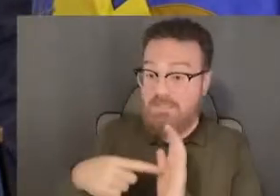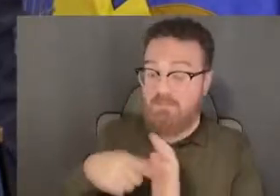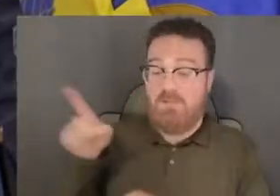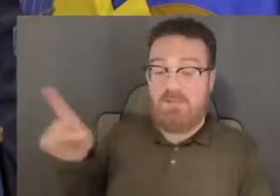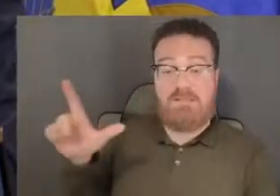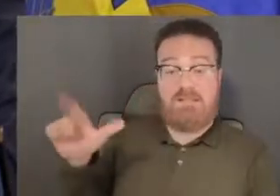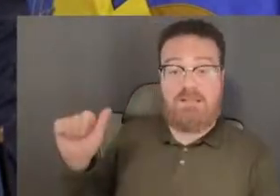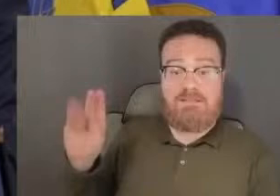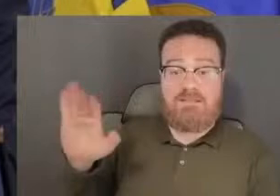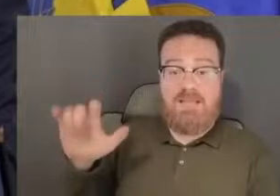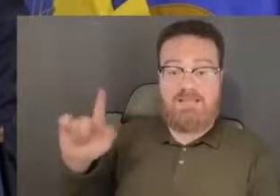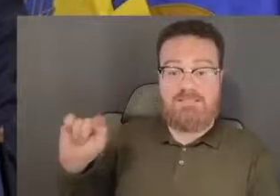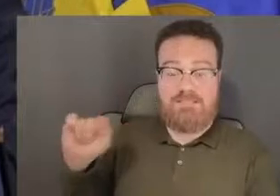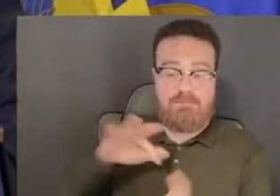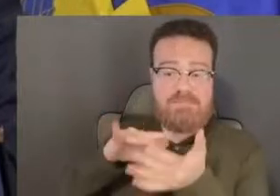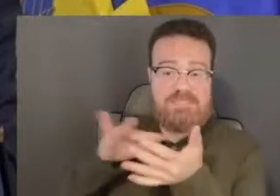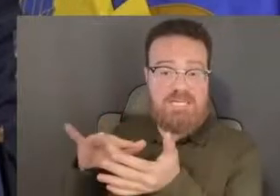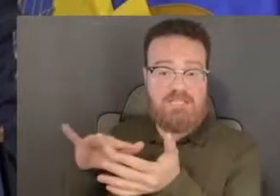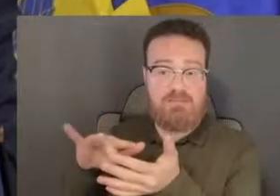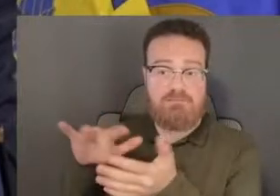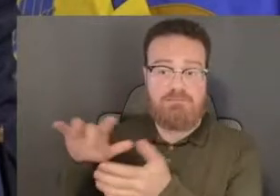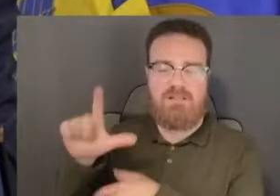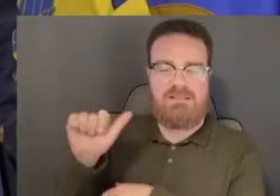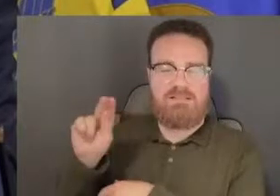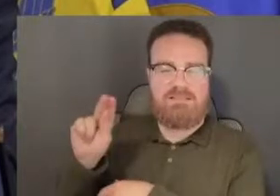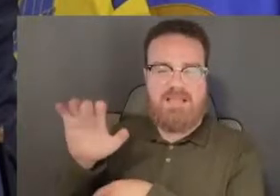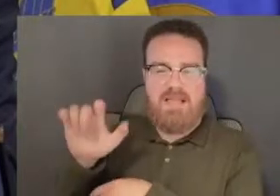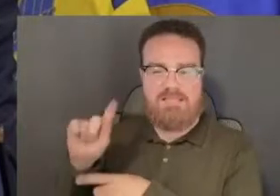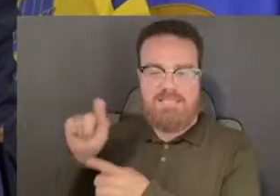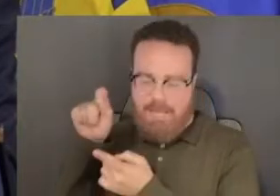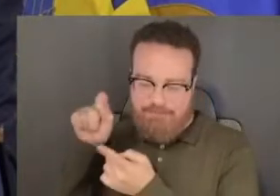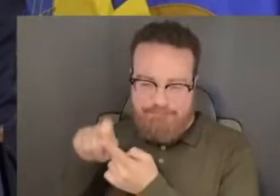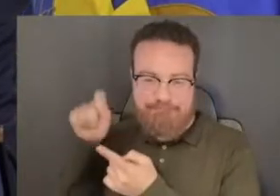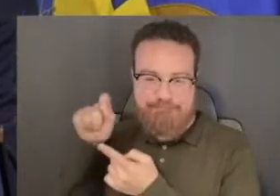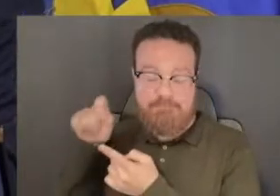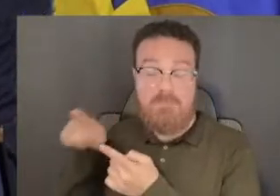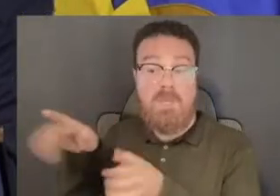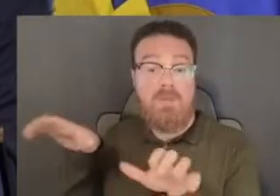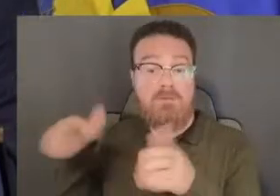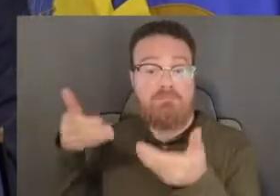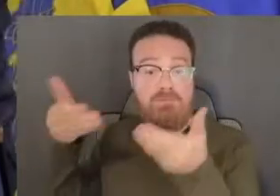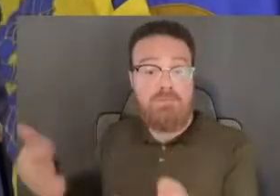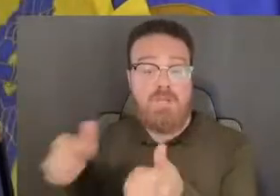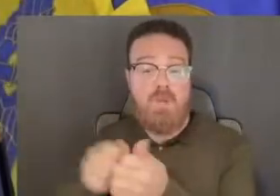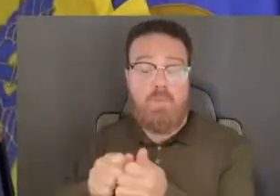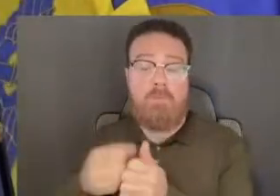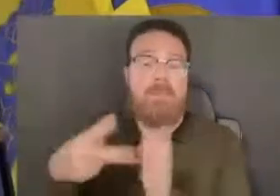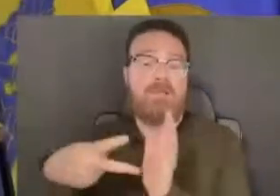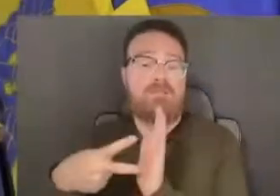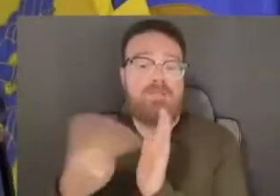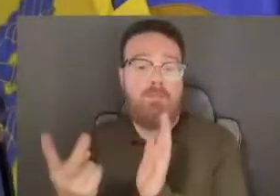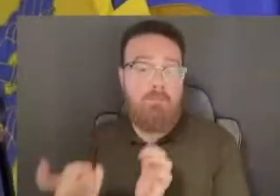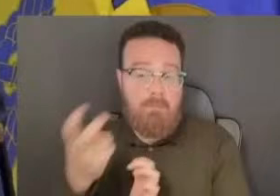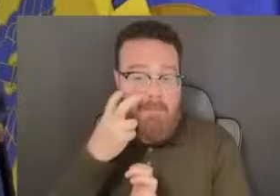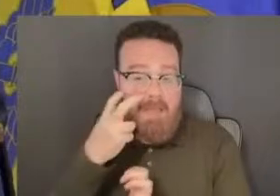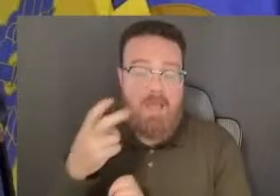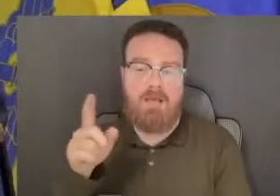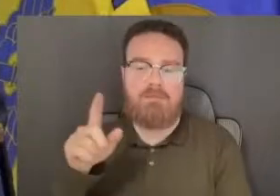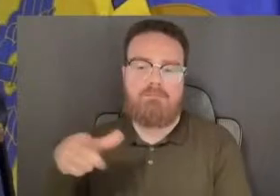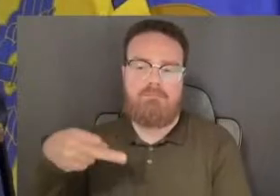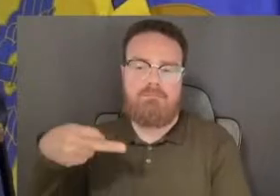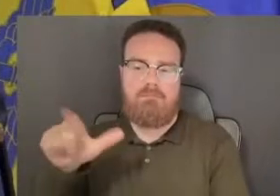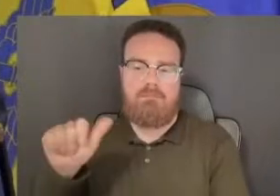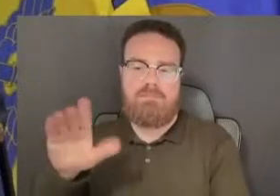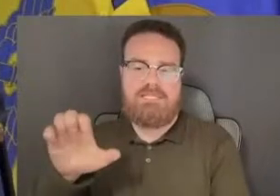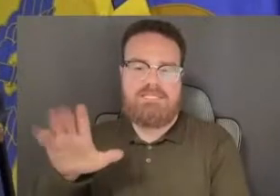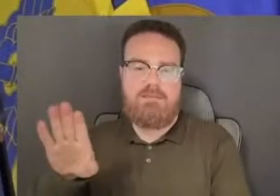conducted a randomized, double-blinded, placebo-controlled study on food dyes